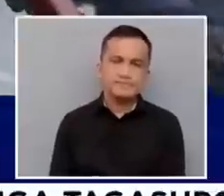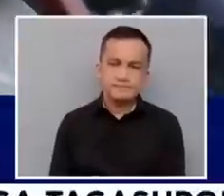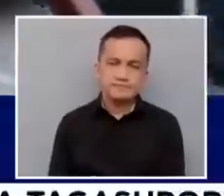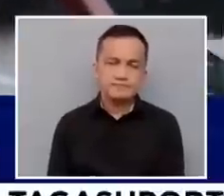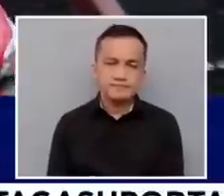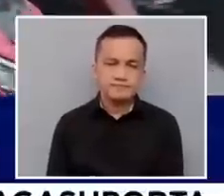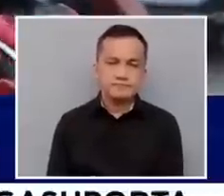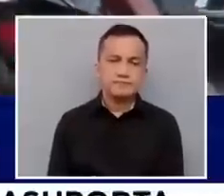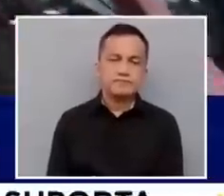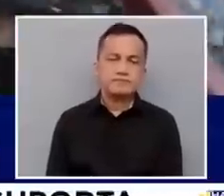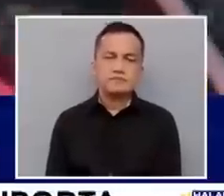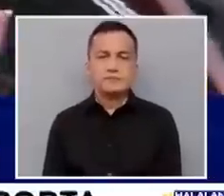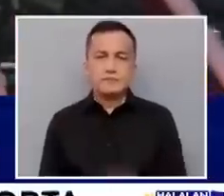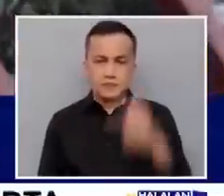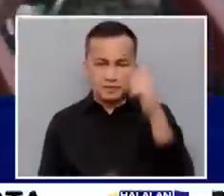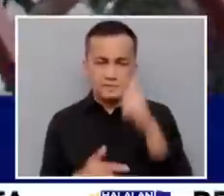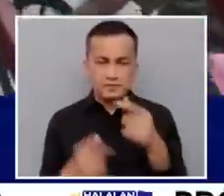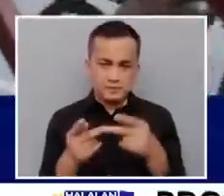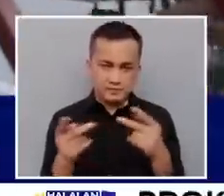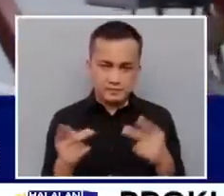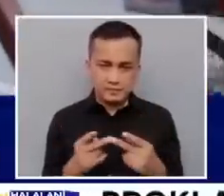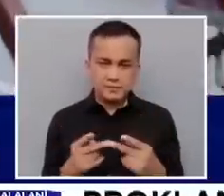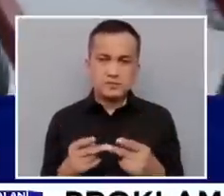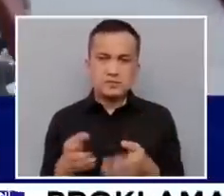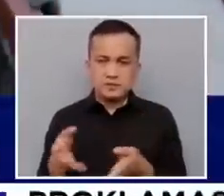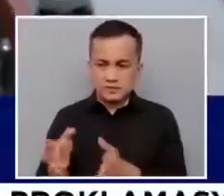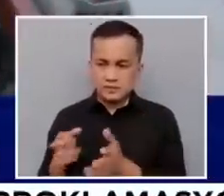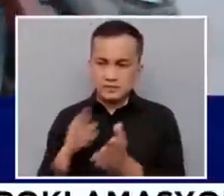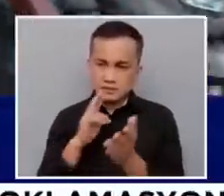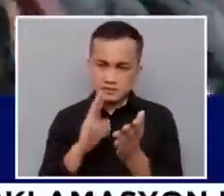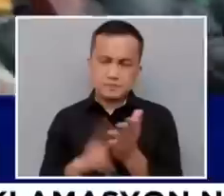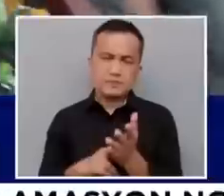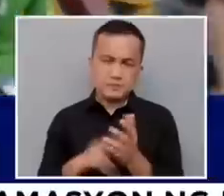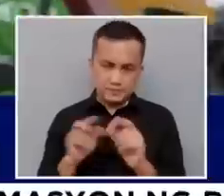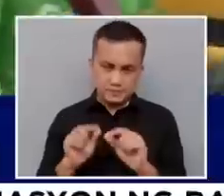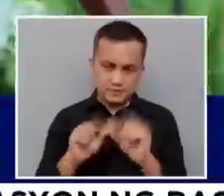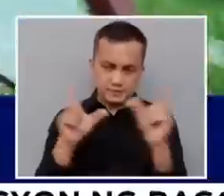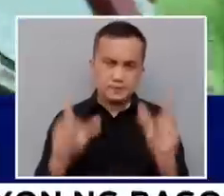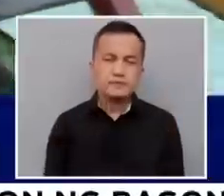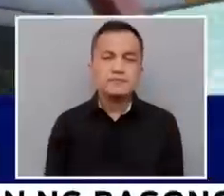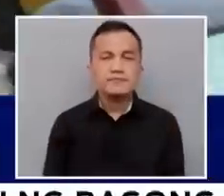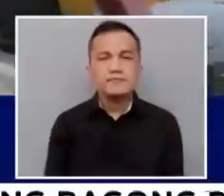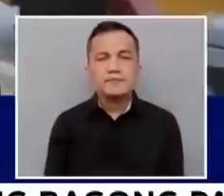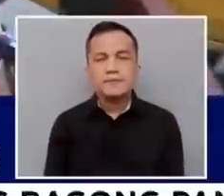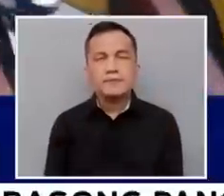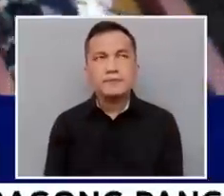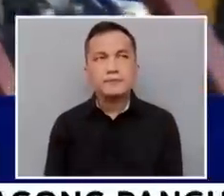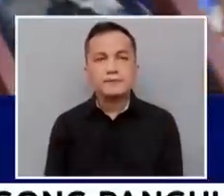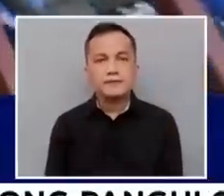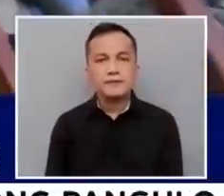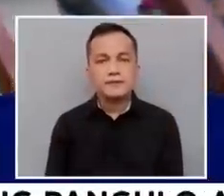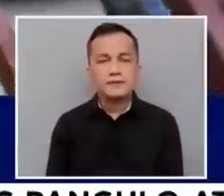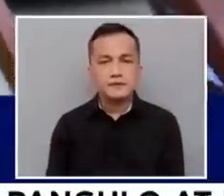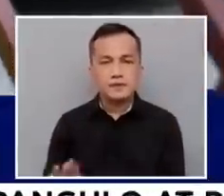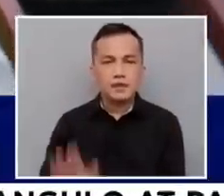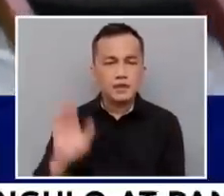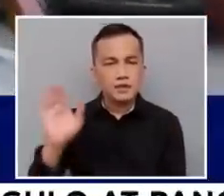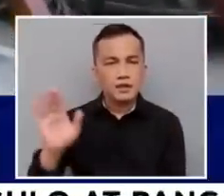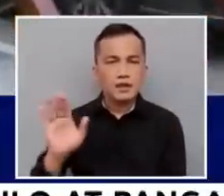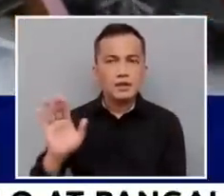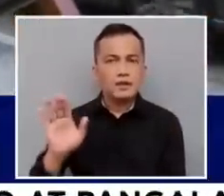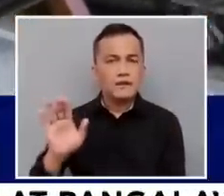because limited ang space, pero we were allowed to record or carry it live. Hindi, it was also carried natin live sa kanyang YouTube Facebook account.